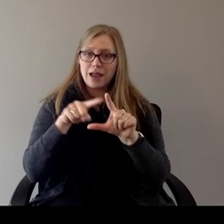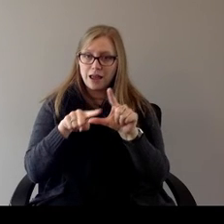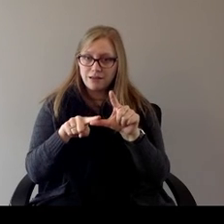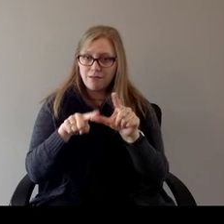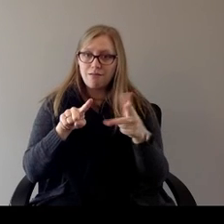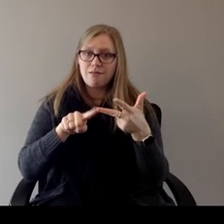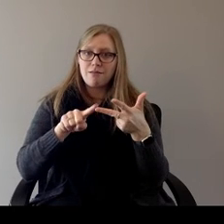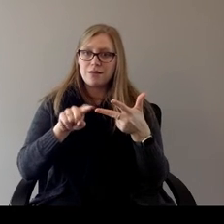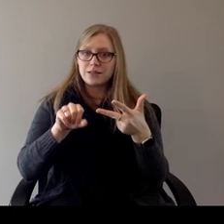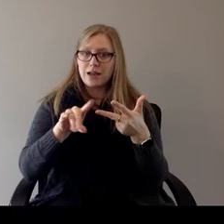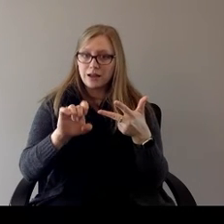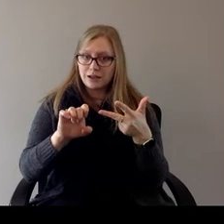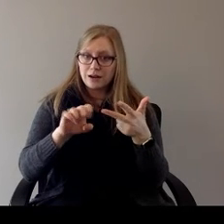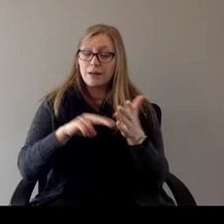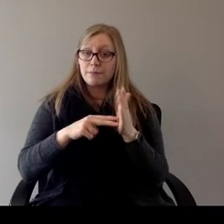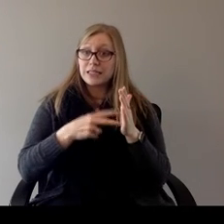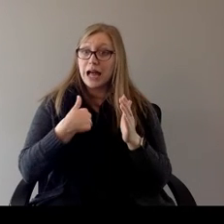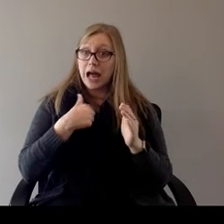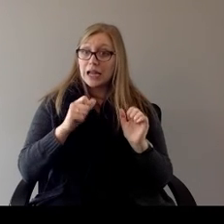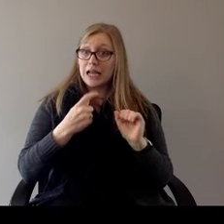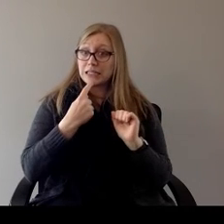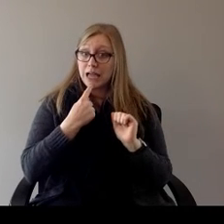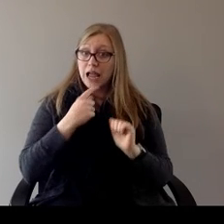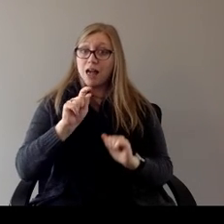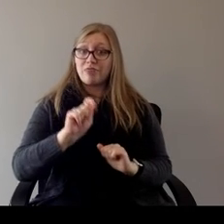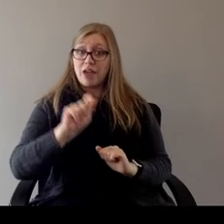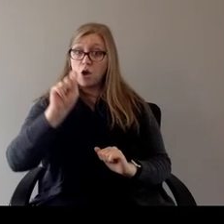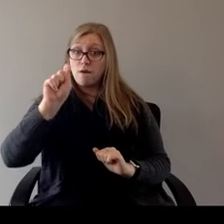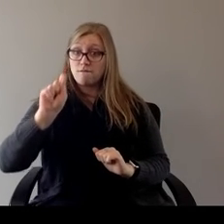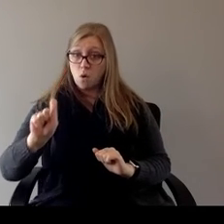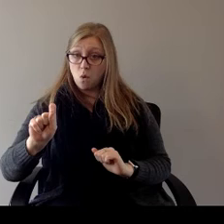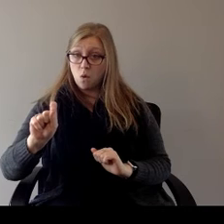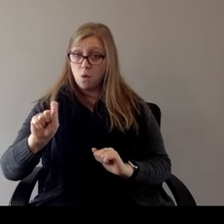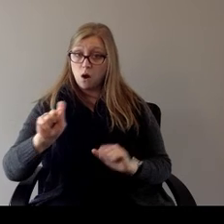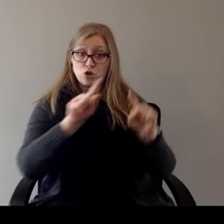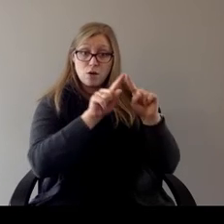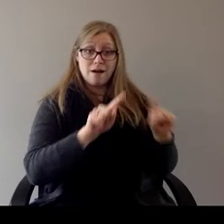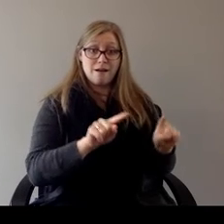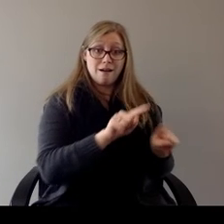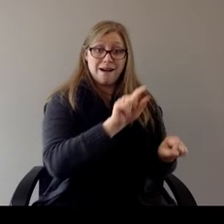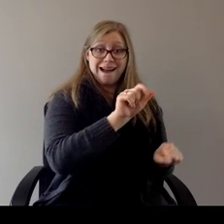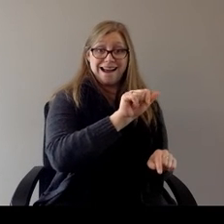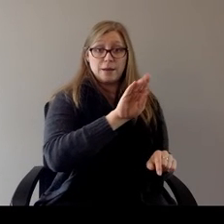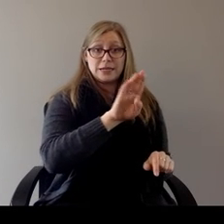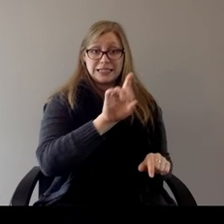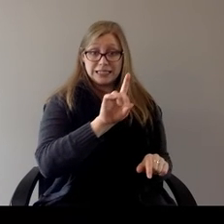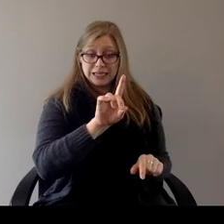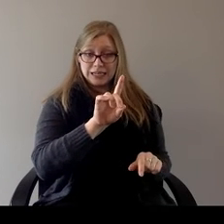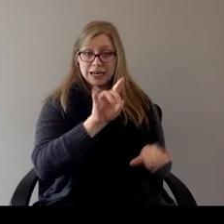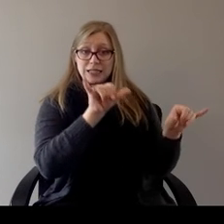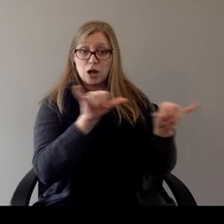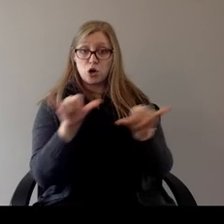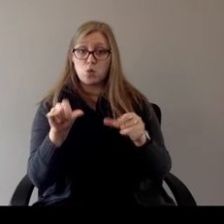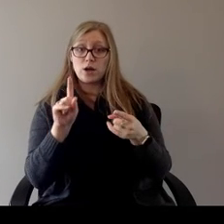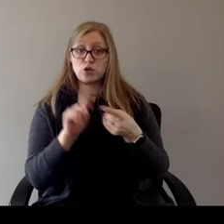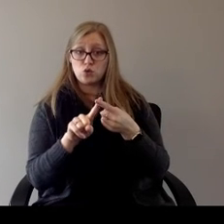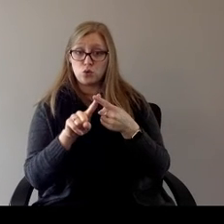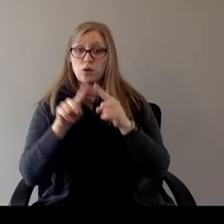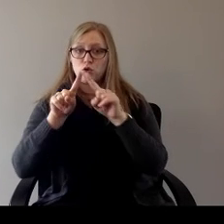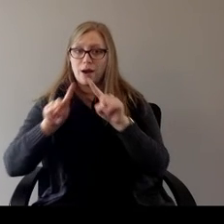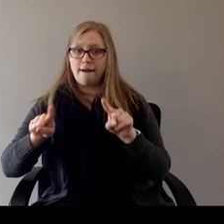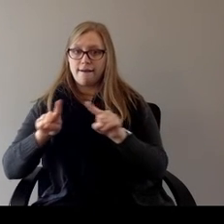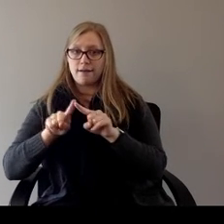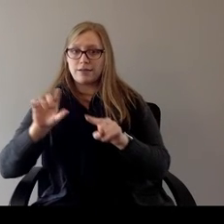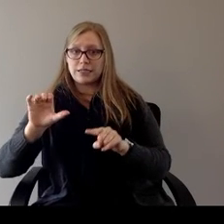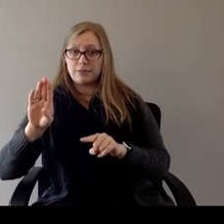triangle ABD is congruent to triangle CDB by side